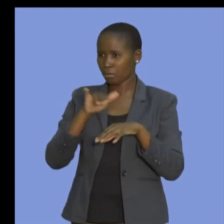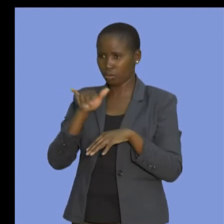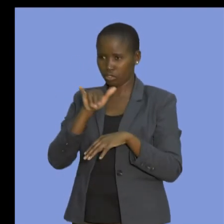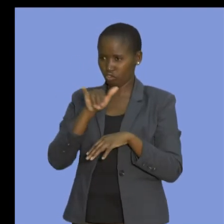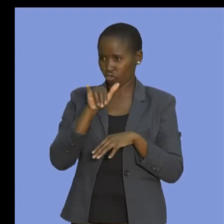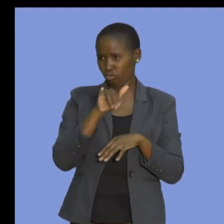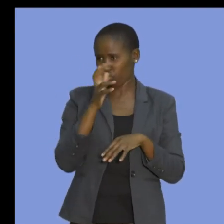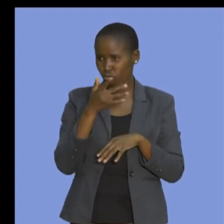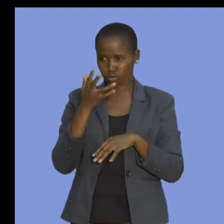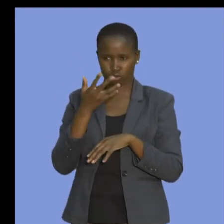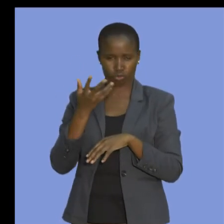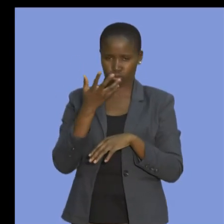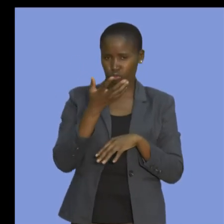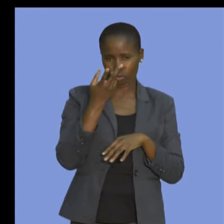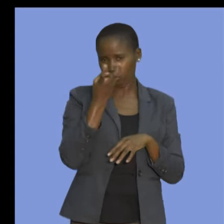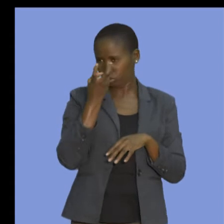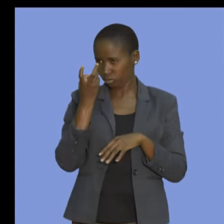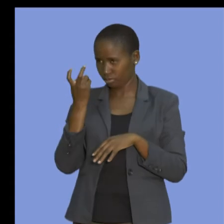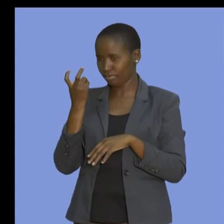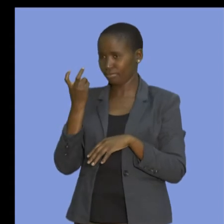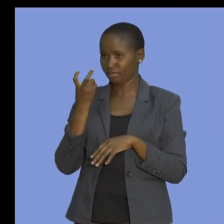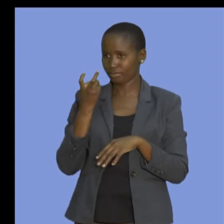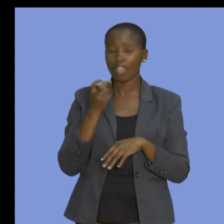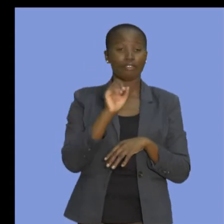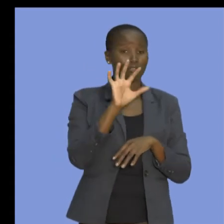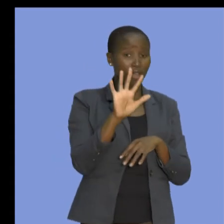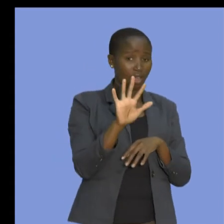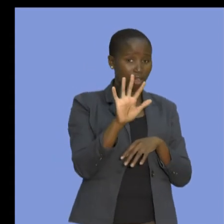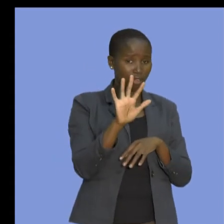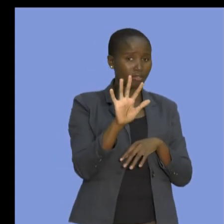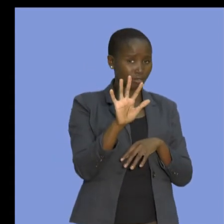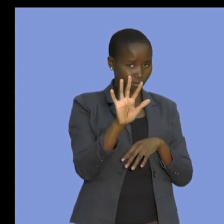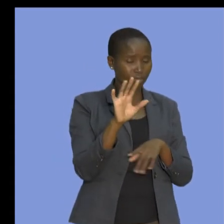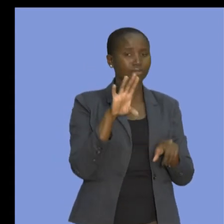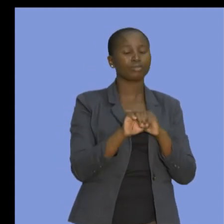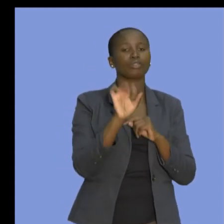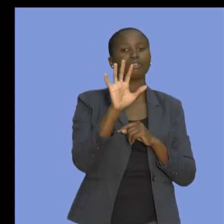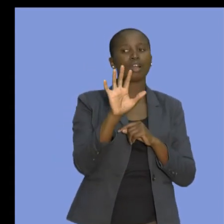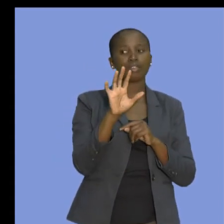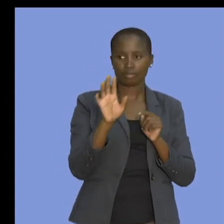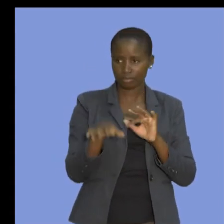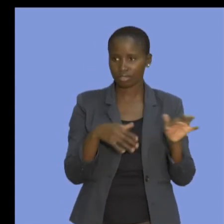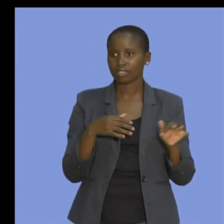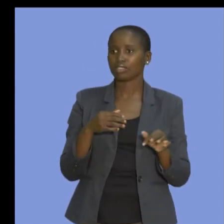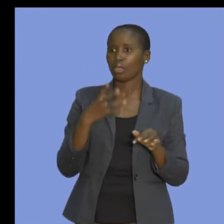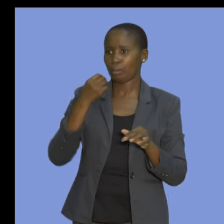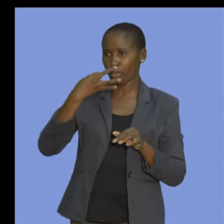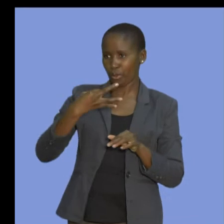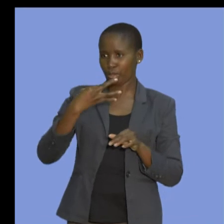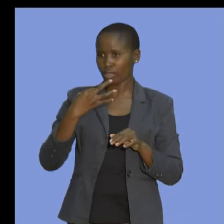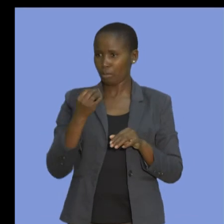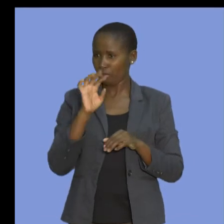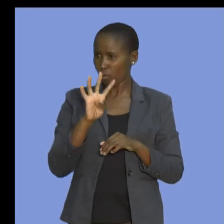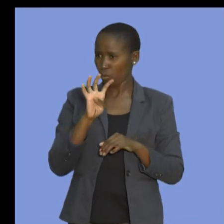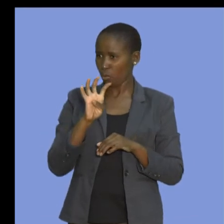I see another one? 5. Oh, I see 5 there, which is the third one. I need the fourth one. Should